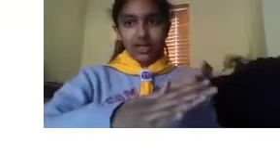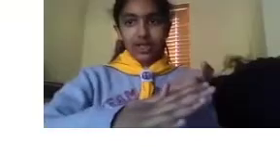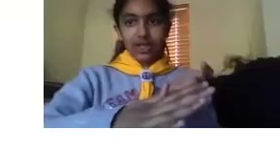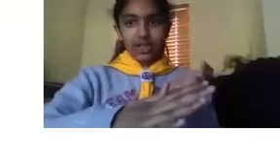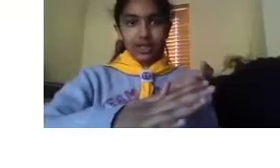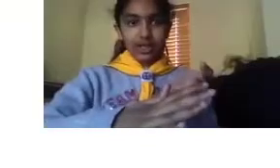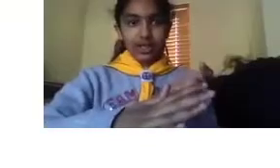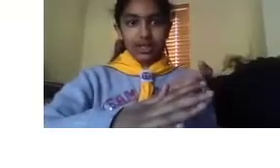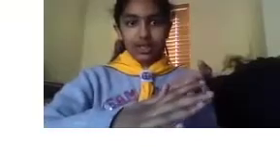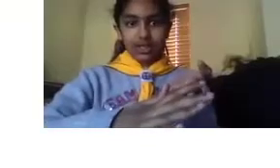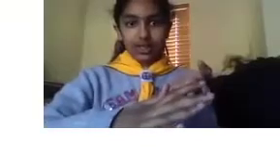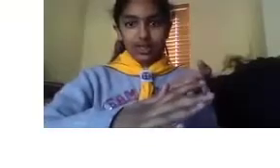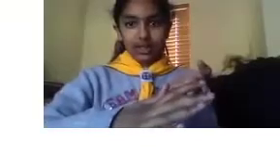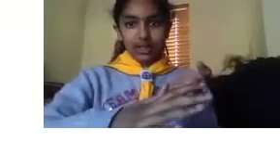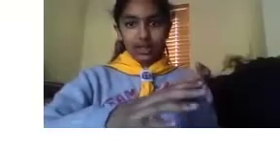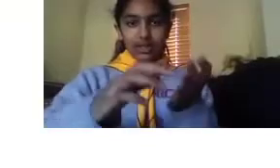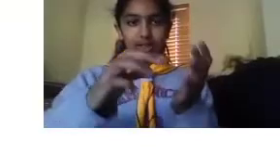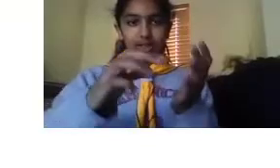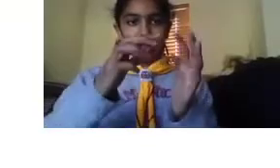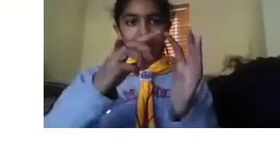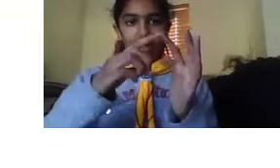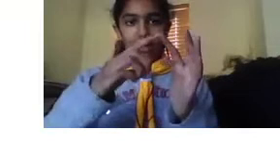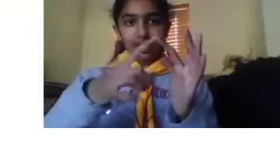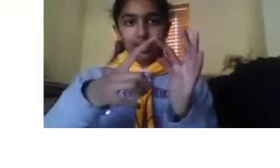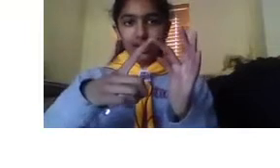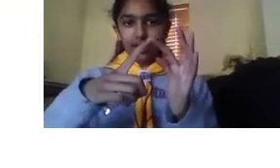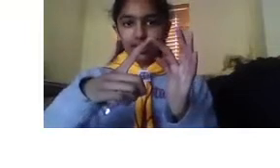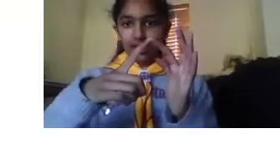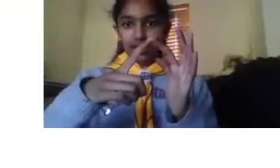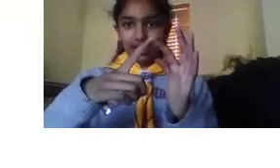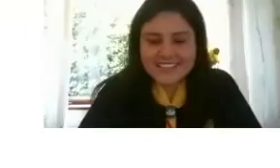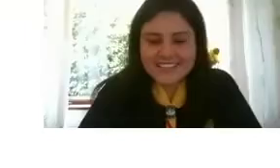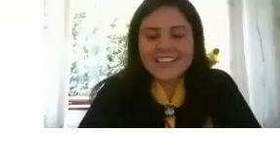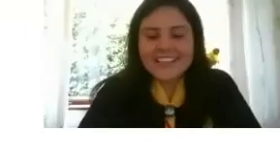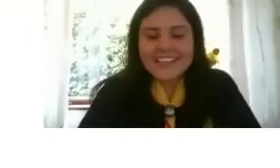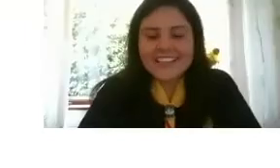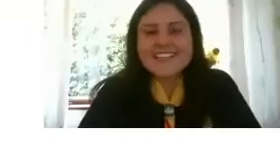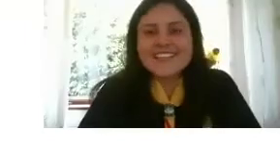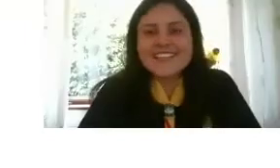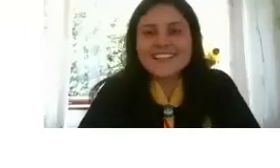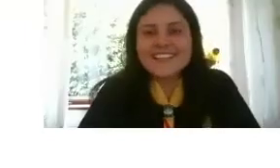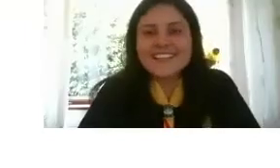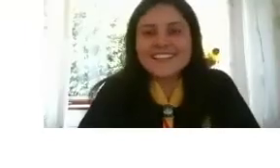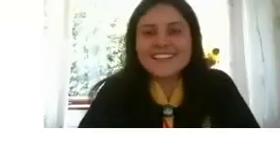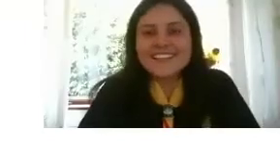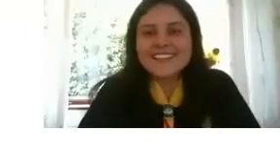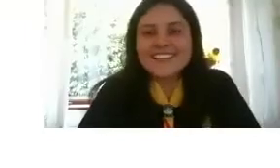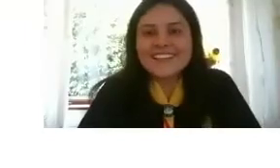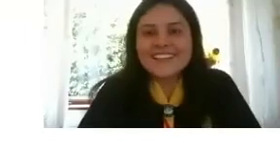H. H. E. Excellent.